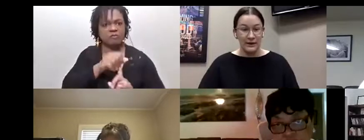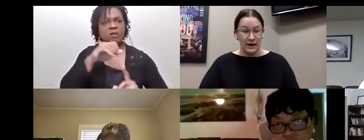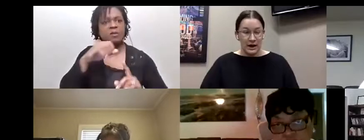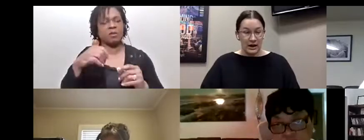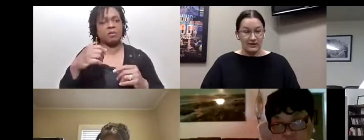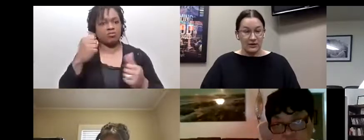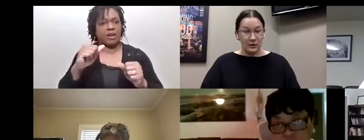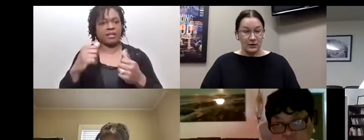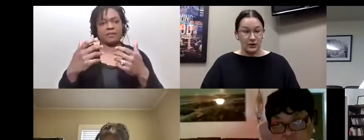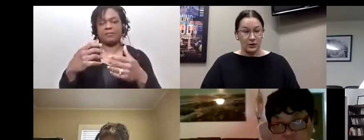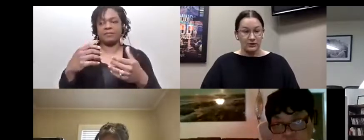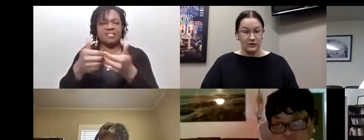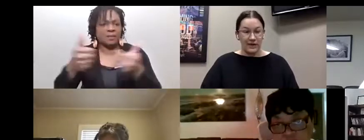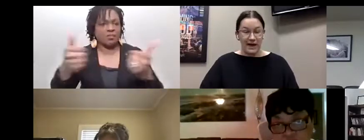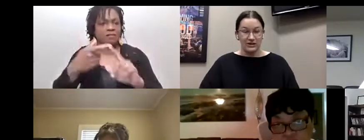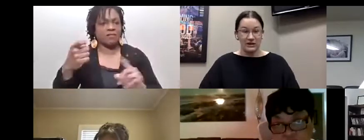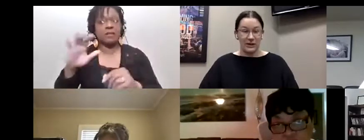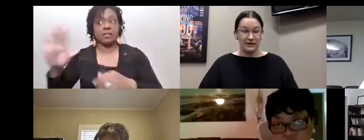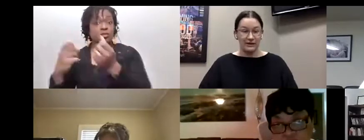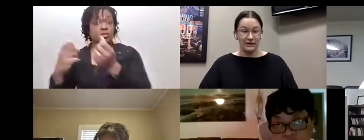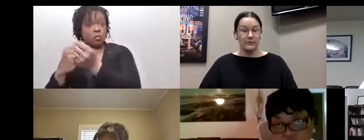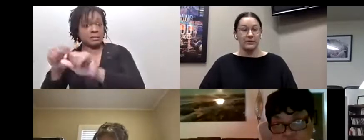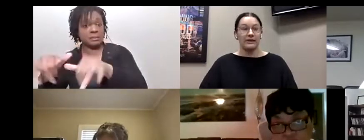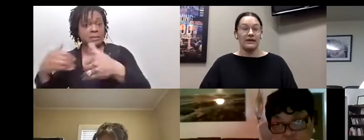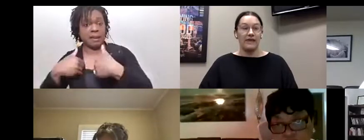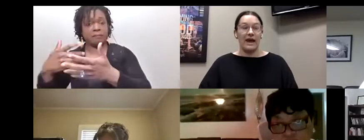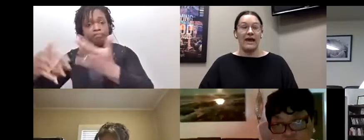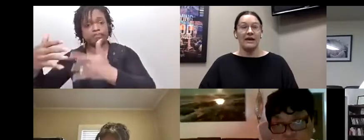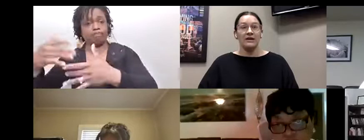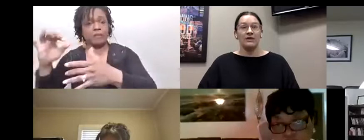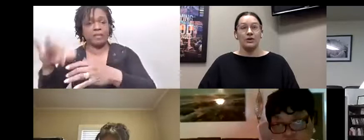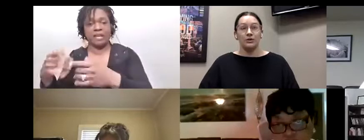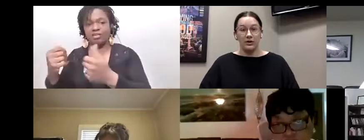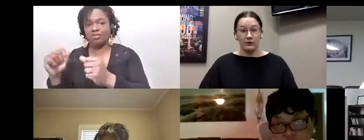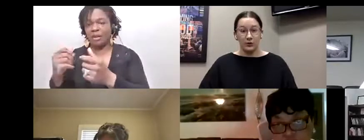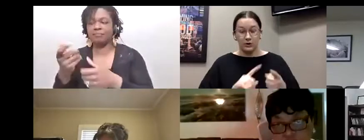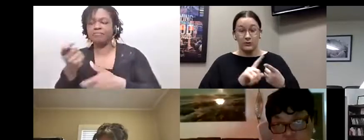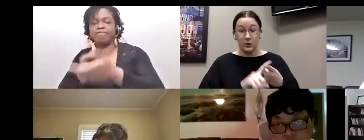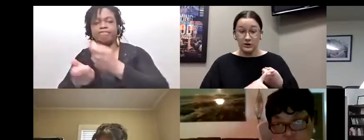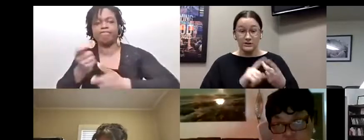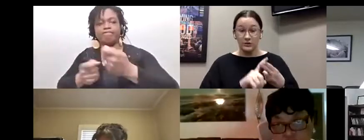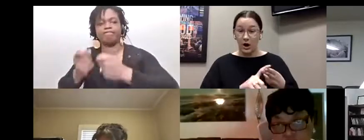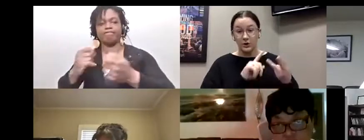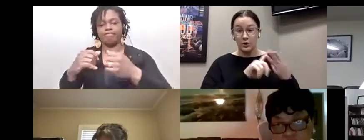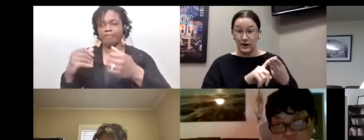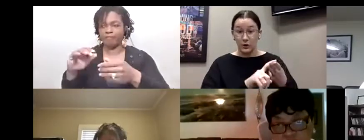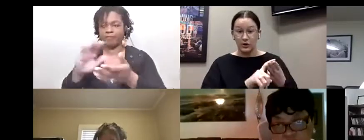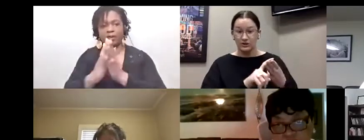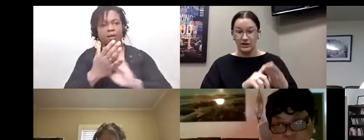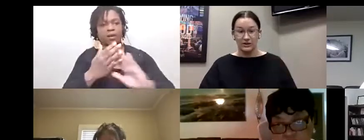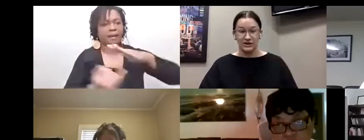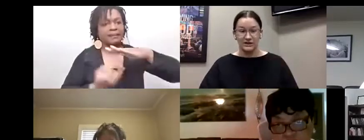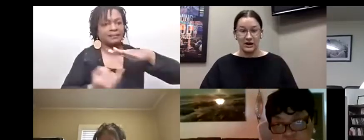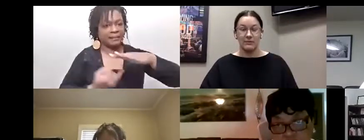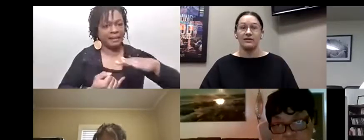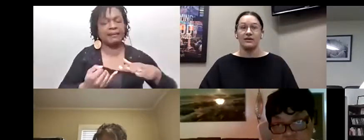system. And so, we're really passionate about this, and we believe that the use of force, fraud, and